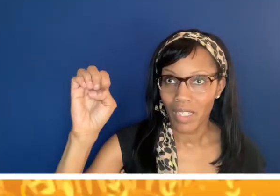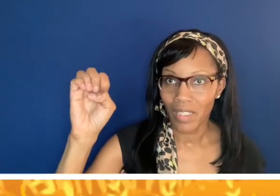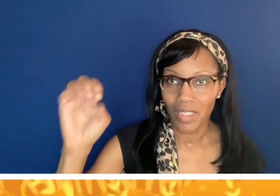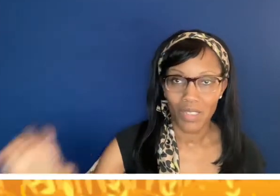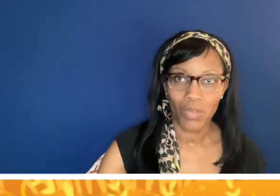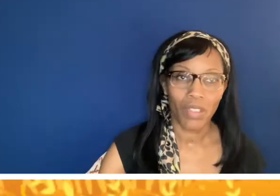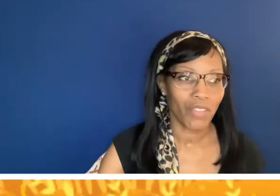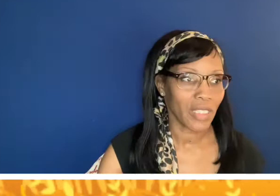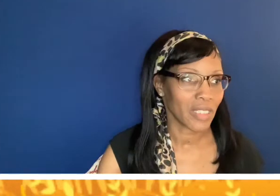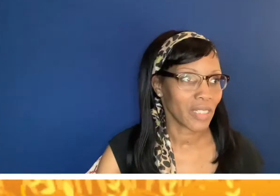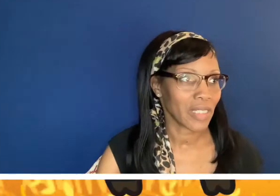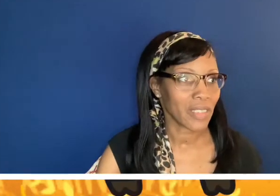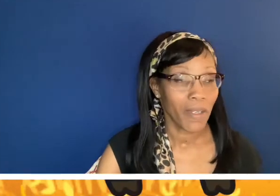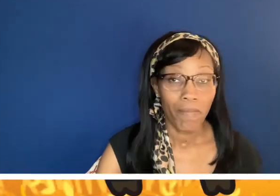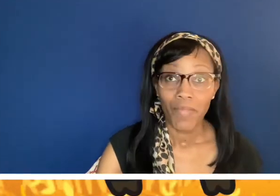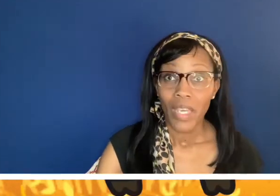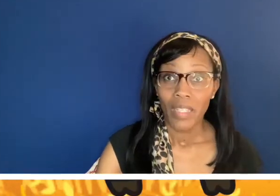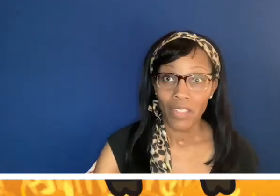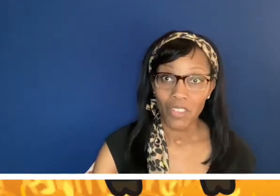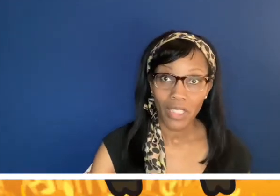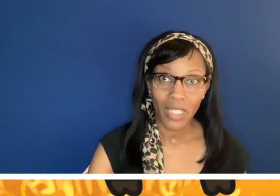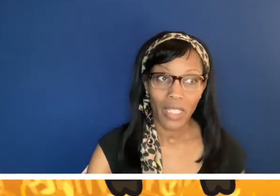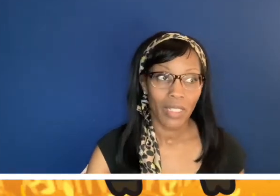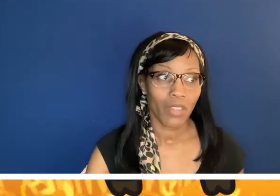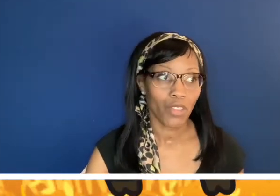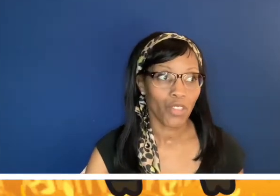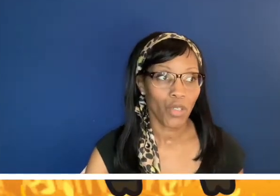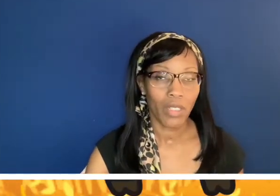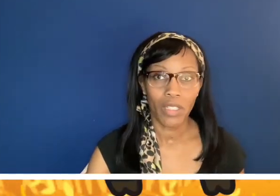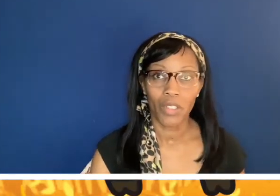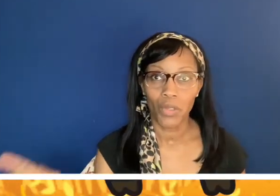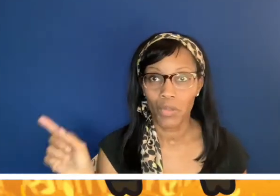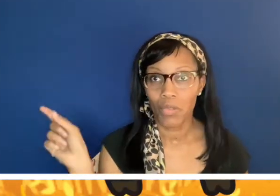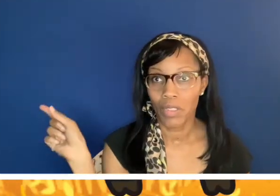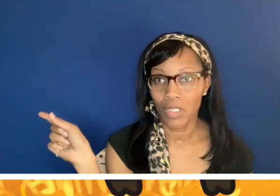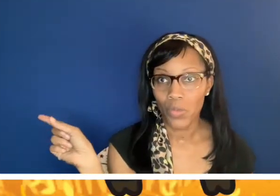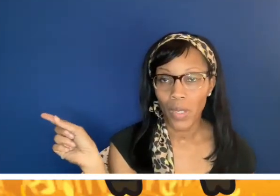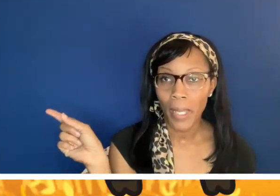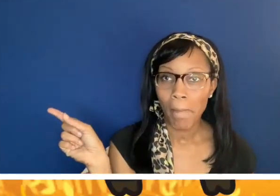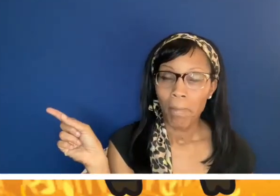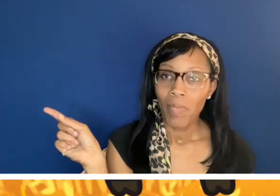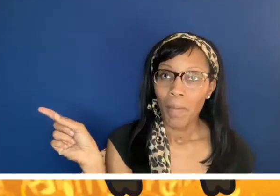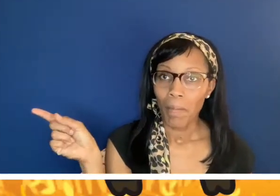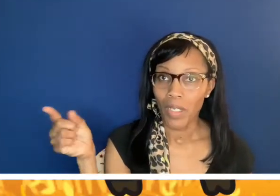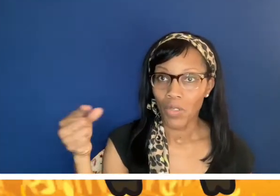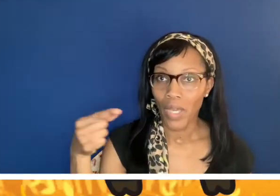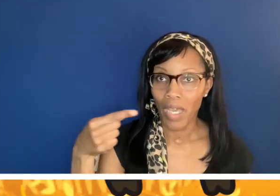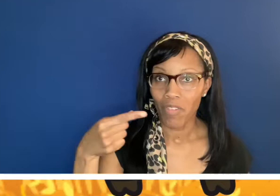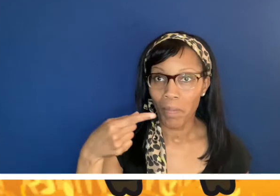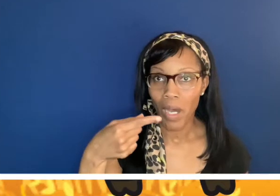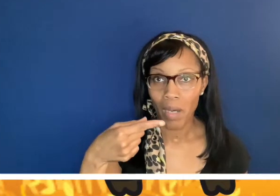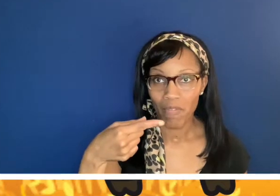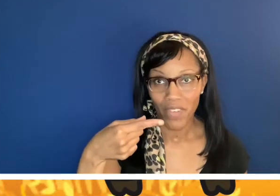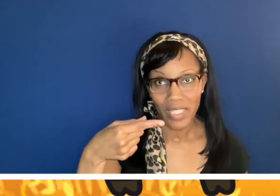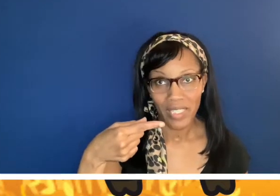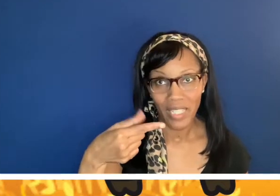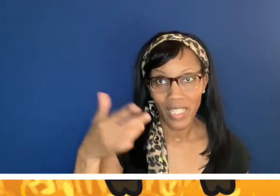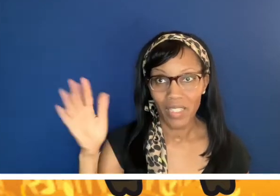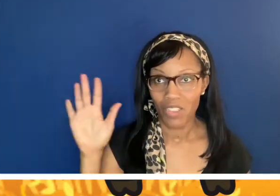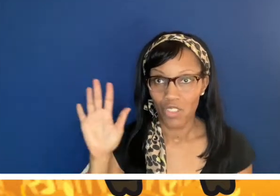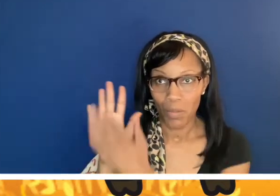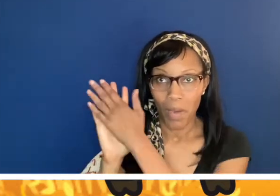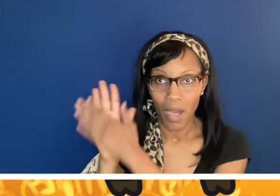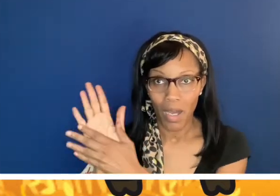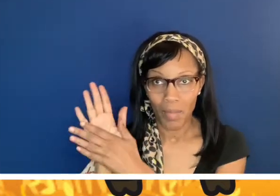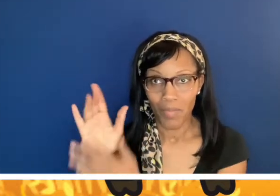this and like this, whichever's easiest. Now G, they're showing you this way, but you have the palm facing